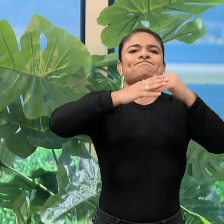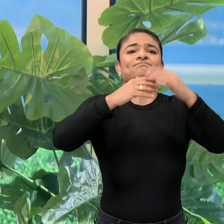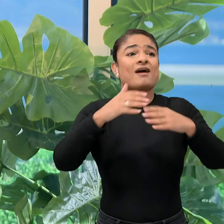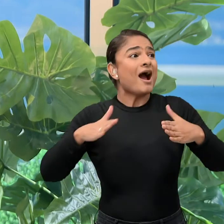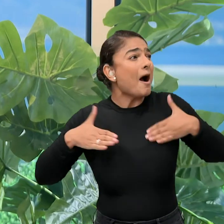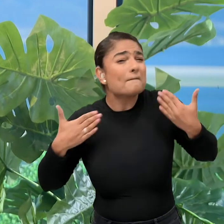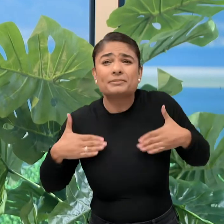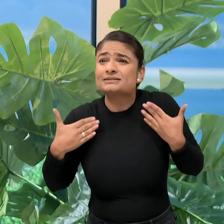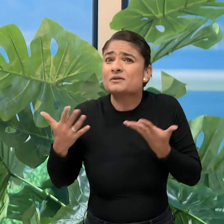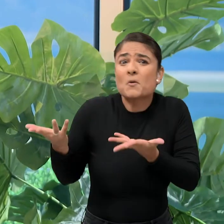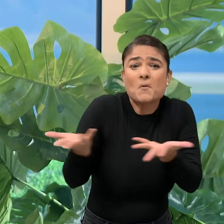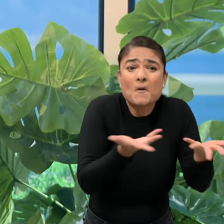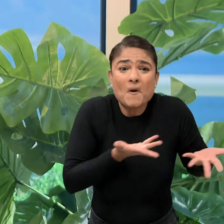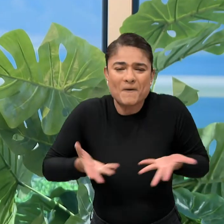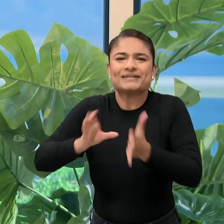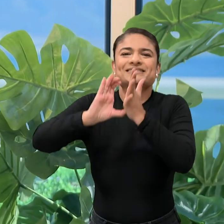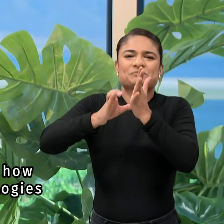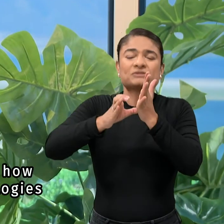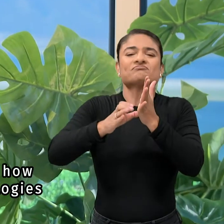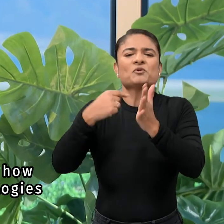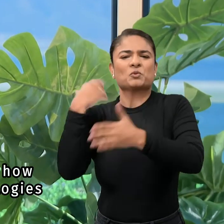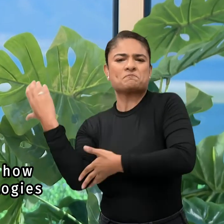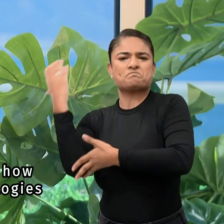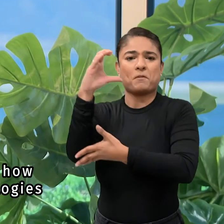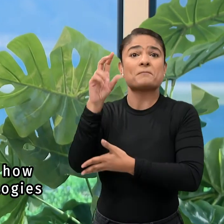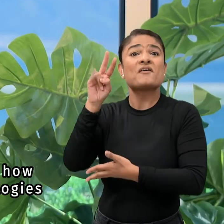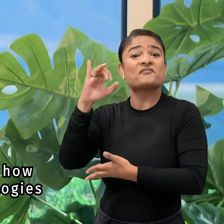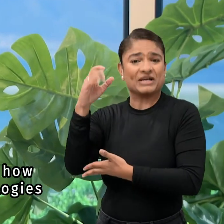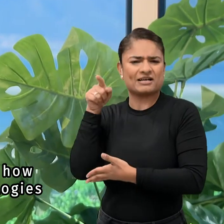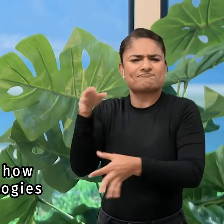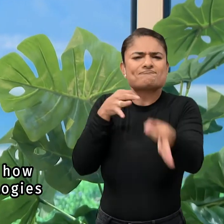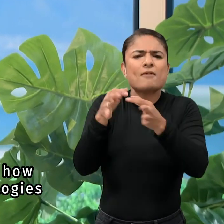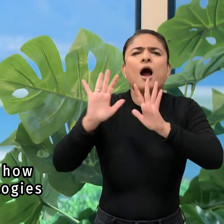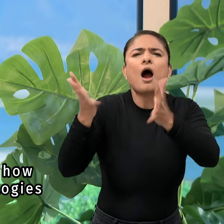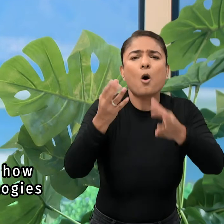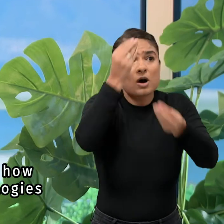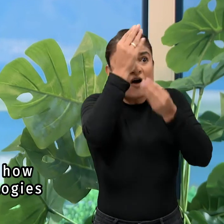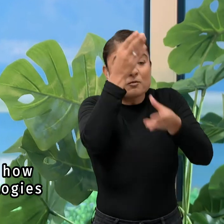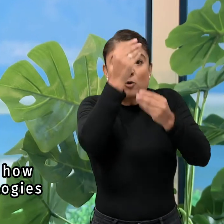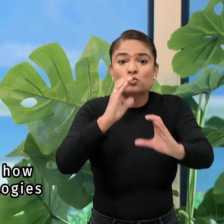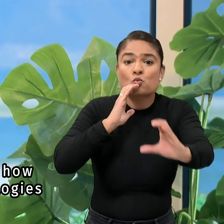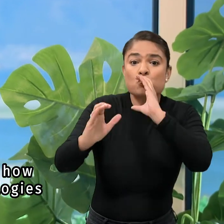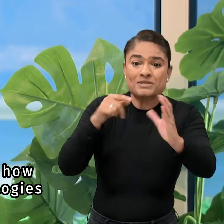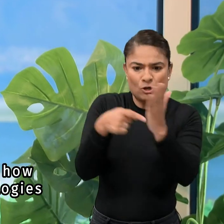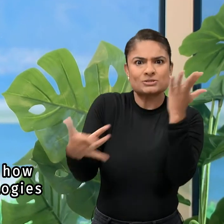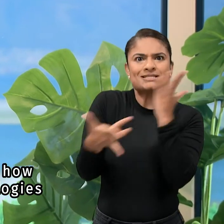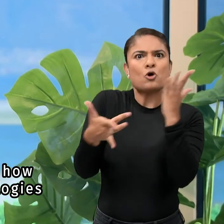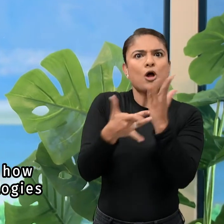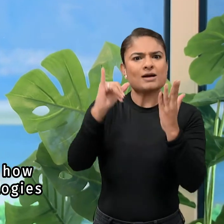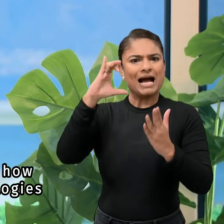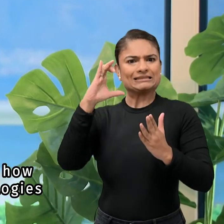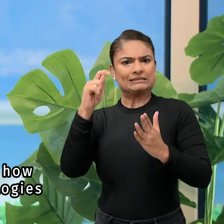find happiness, and advocate disability rights. In ons bulletin wys Vic Mckinney vir ons hoe inligtings-